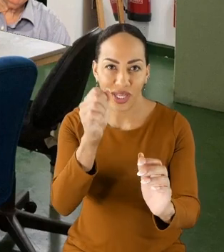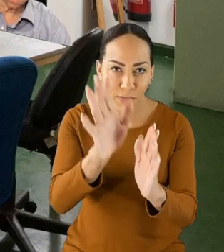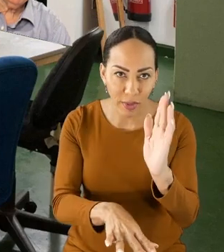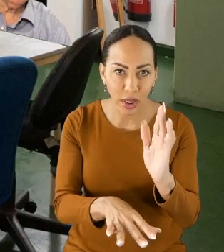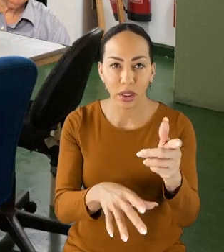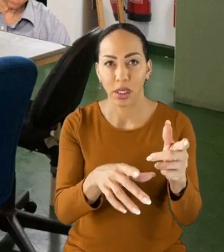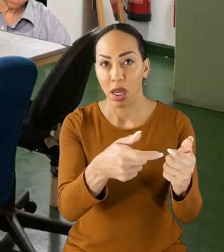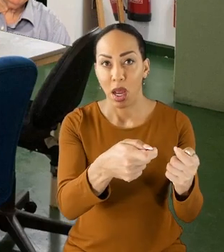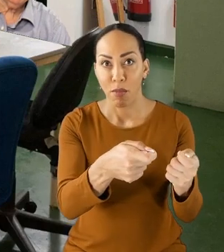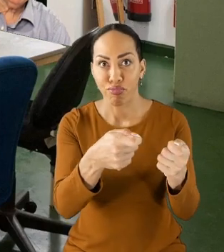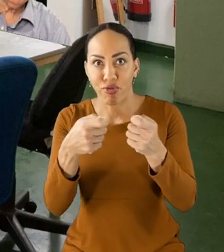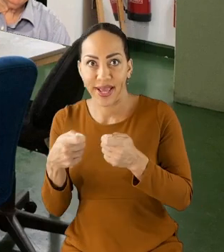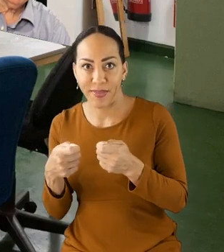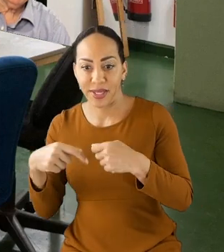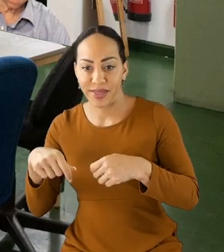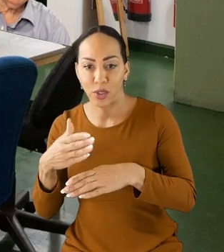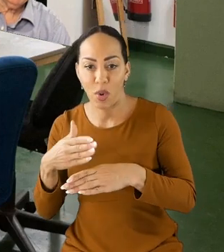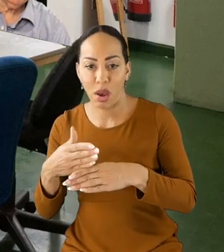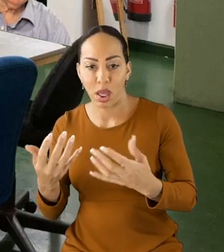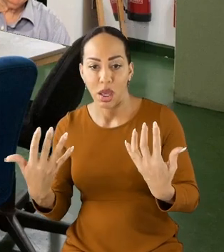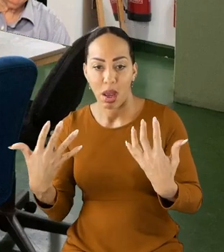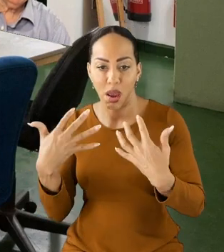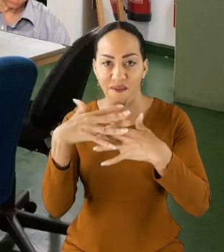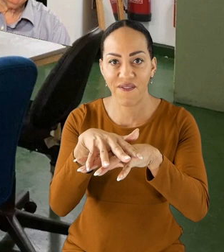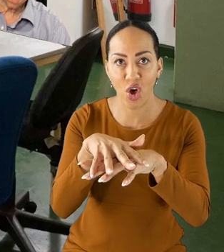try and bring those experiences and converge